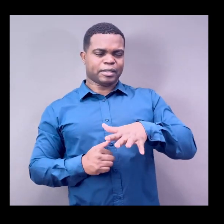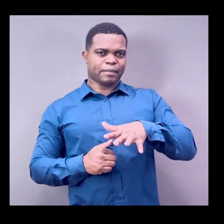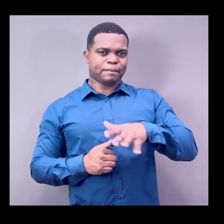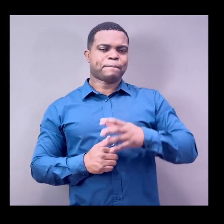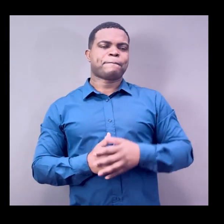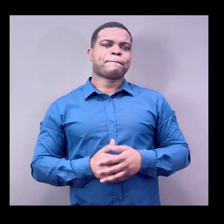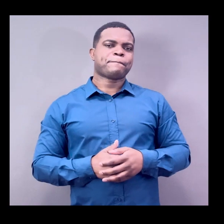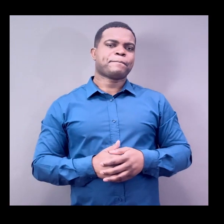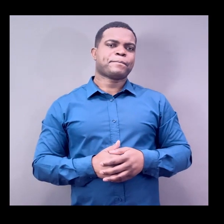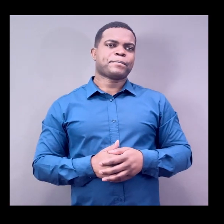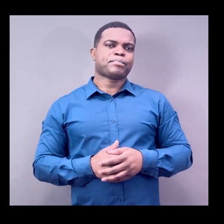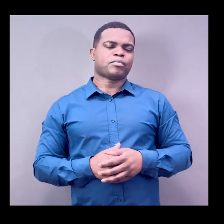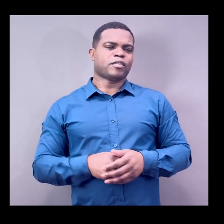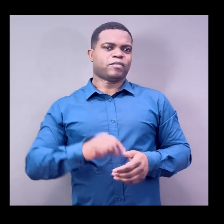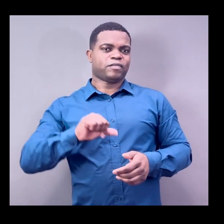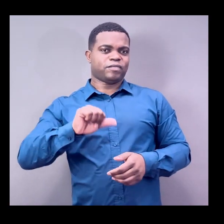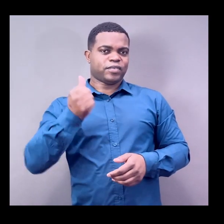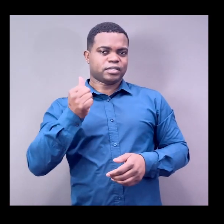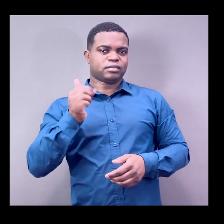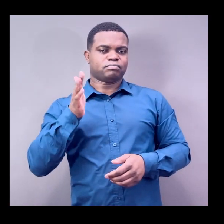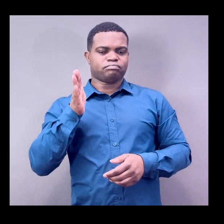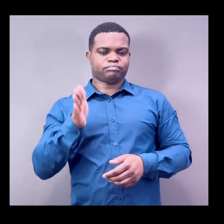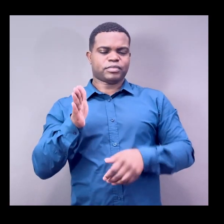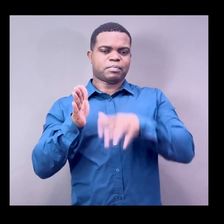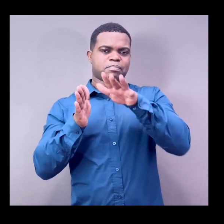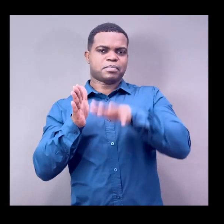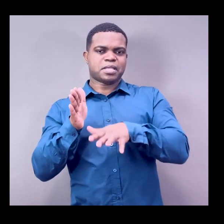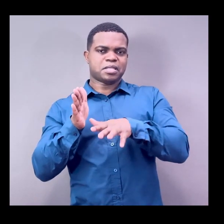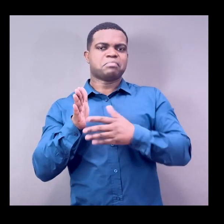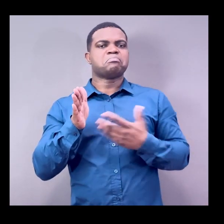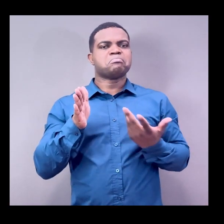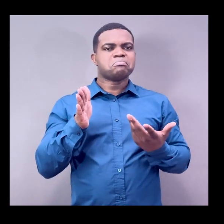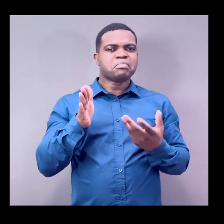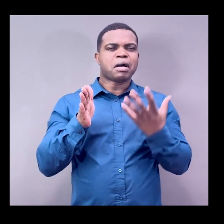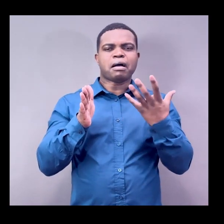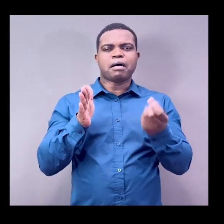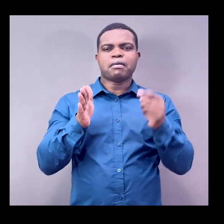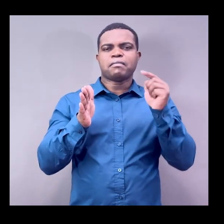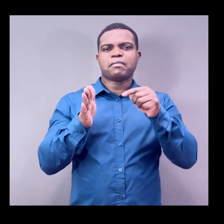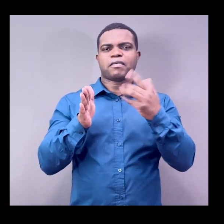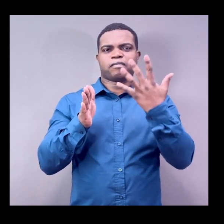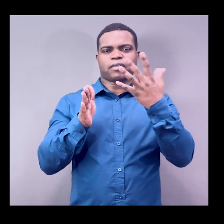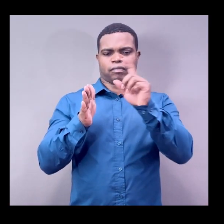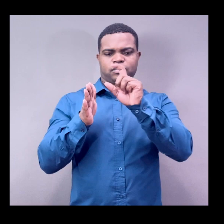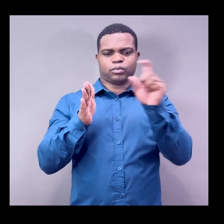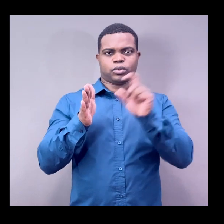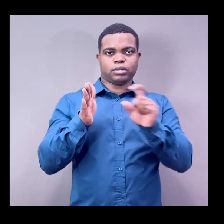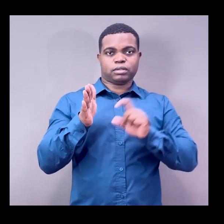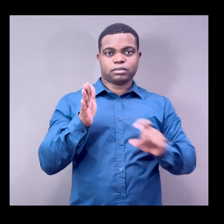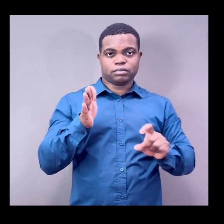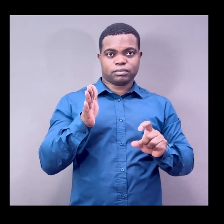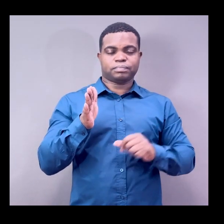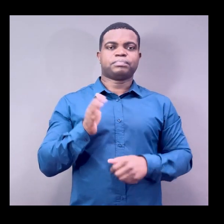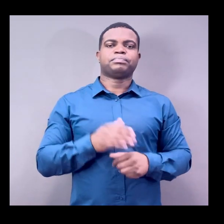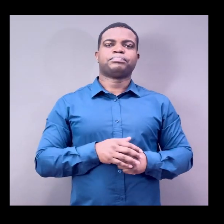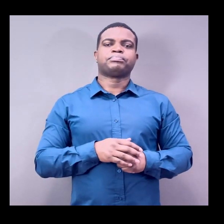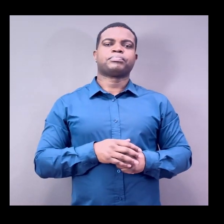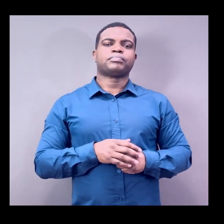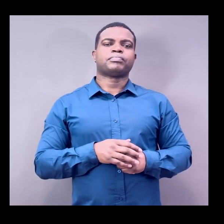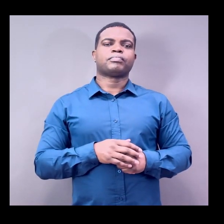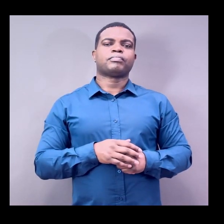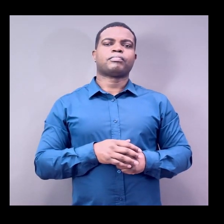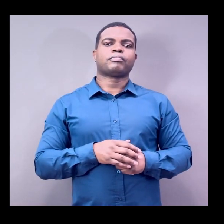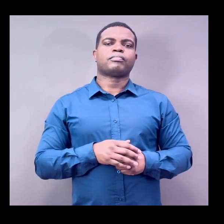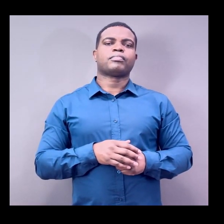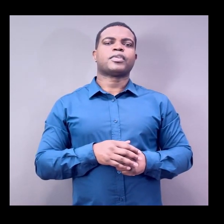the May. So May has 5 weeks. You can see